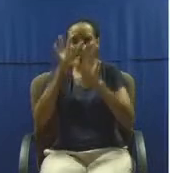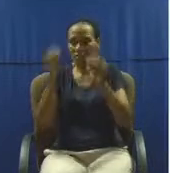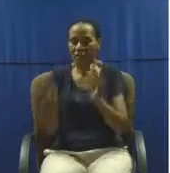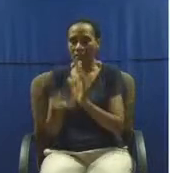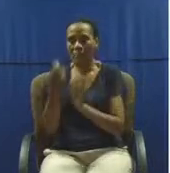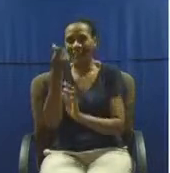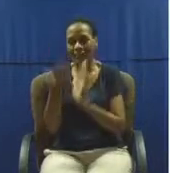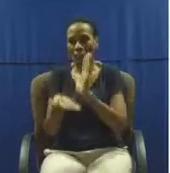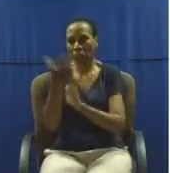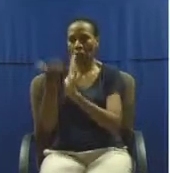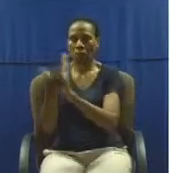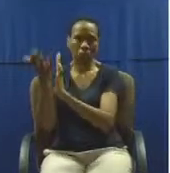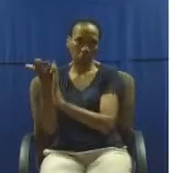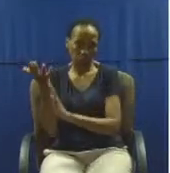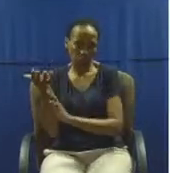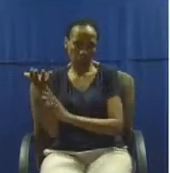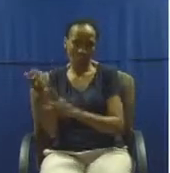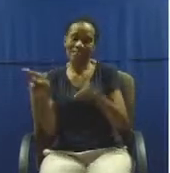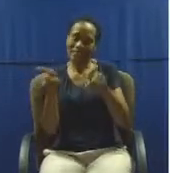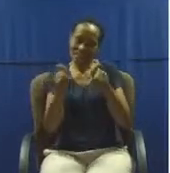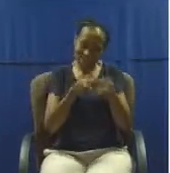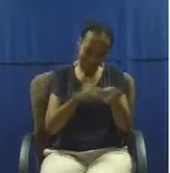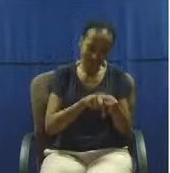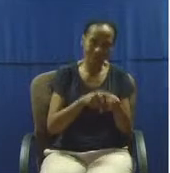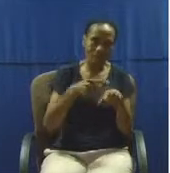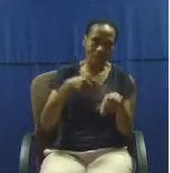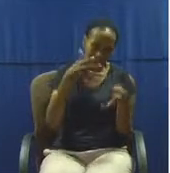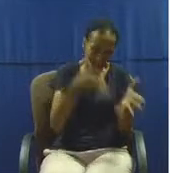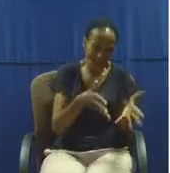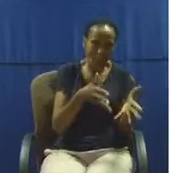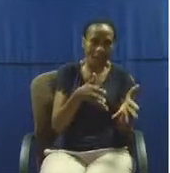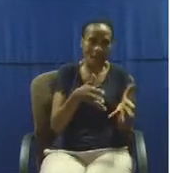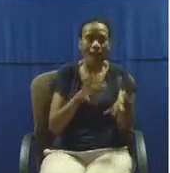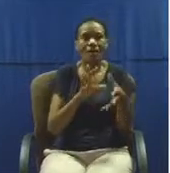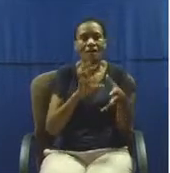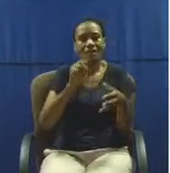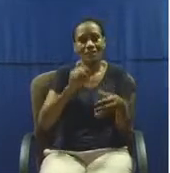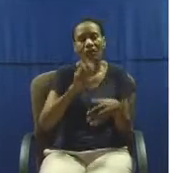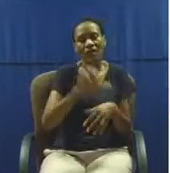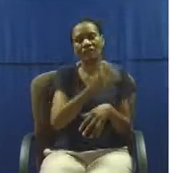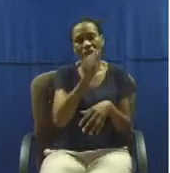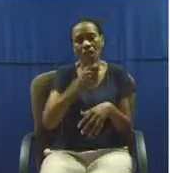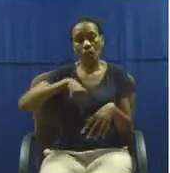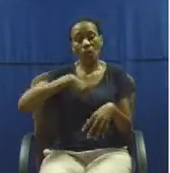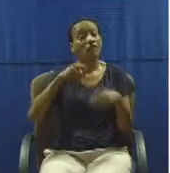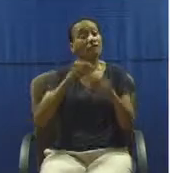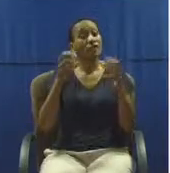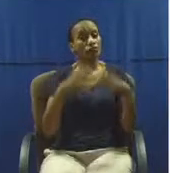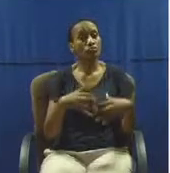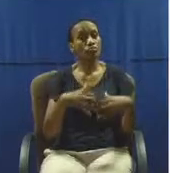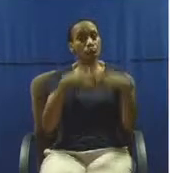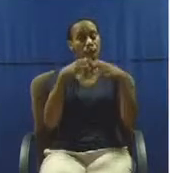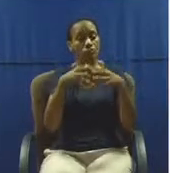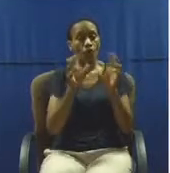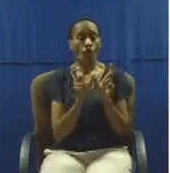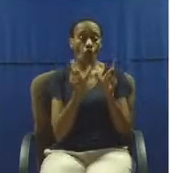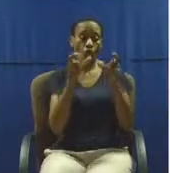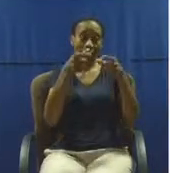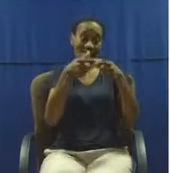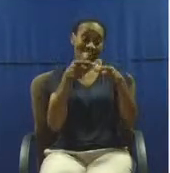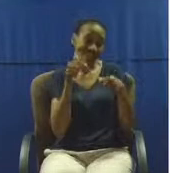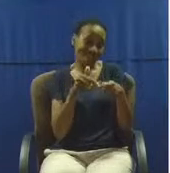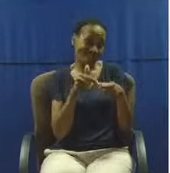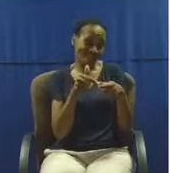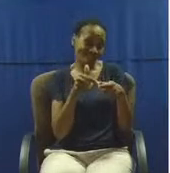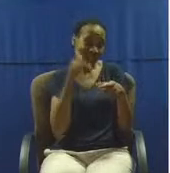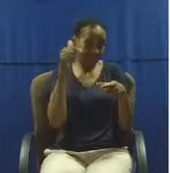and we are looking at this. And so, you know, we've set up a committee of ministers that